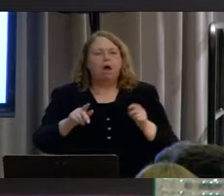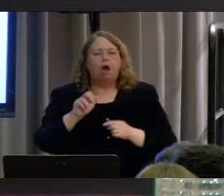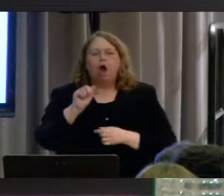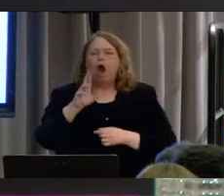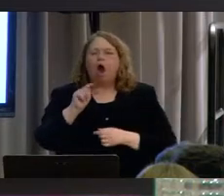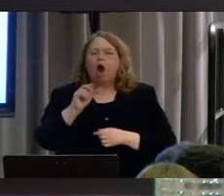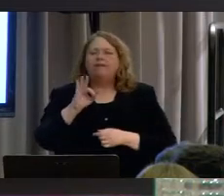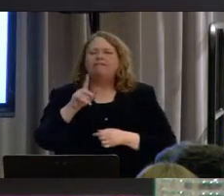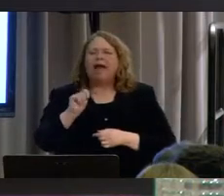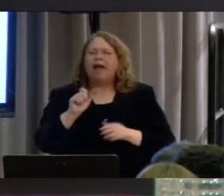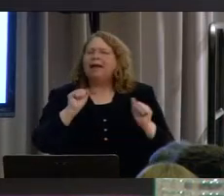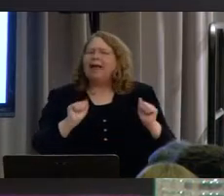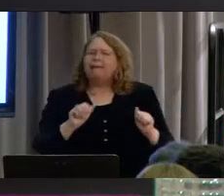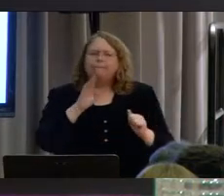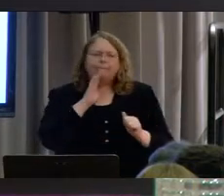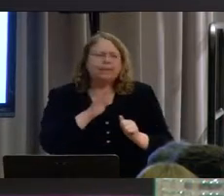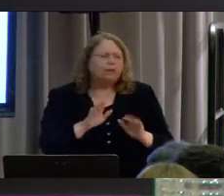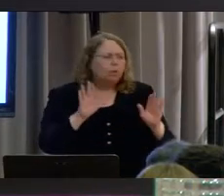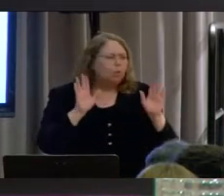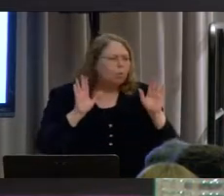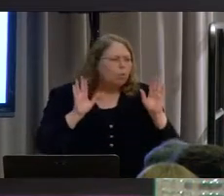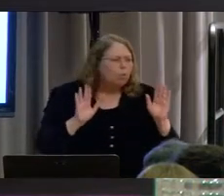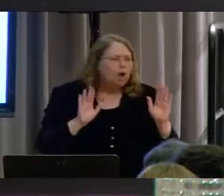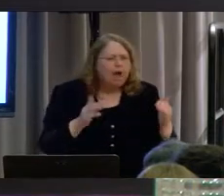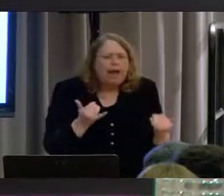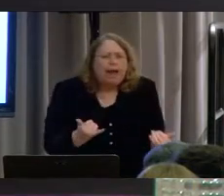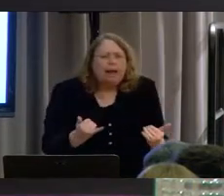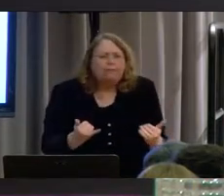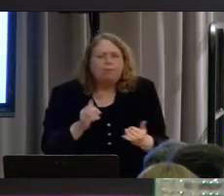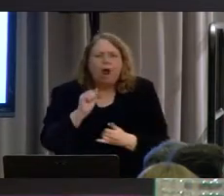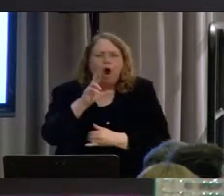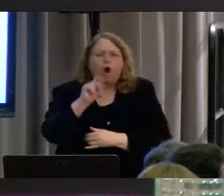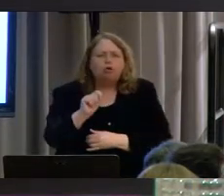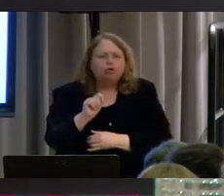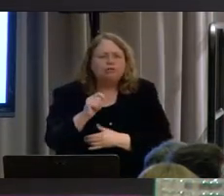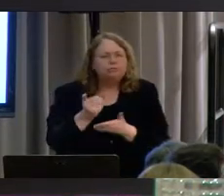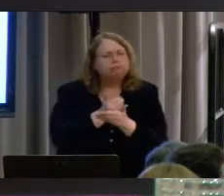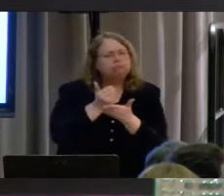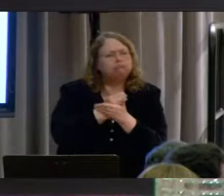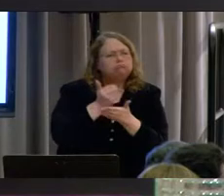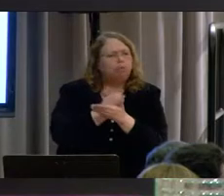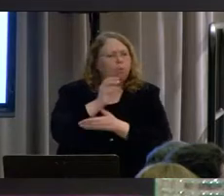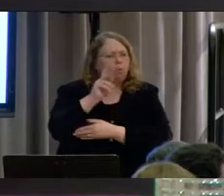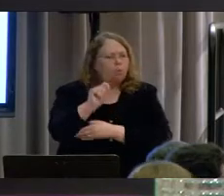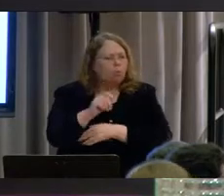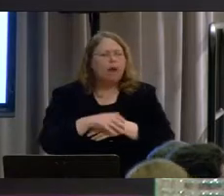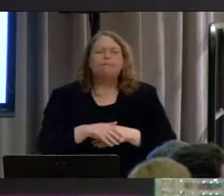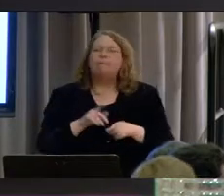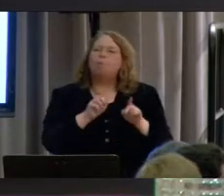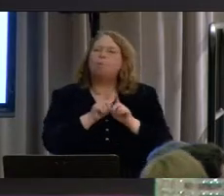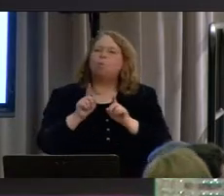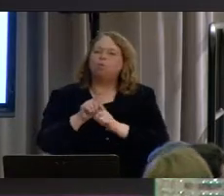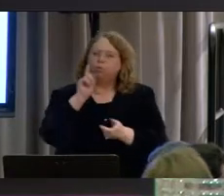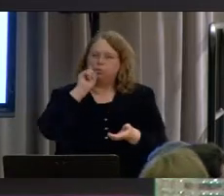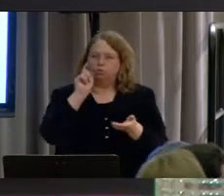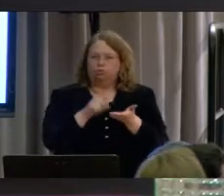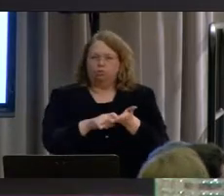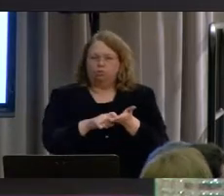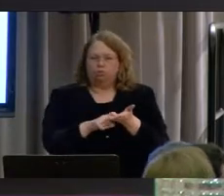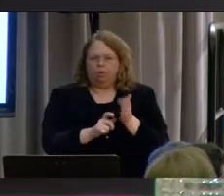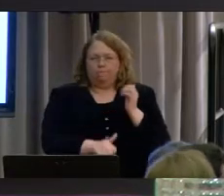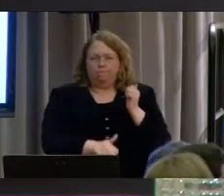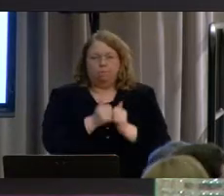lots of different things. It can be some of that wonderful contemporary art that we have here. But we also found that